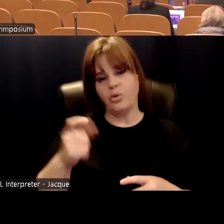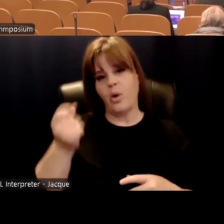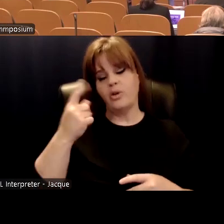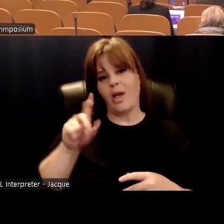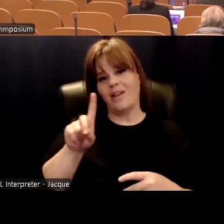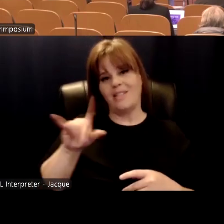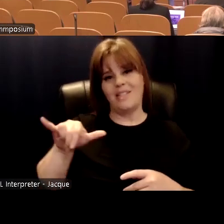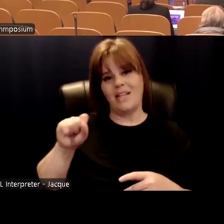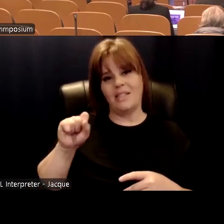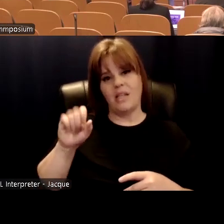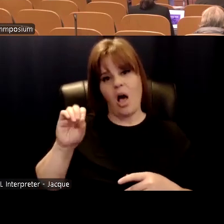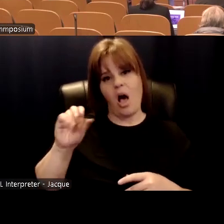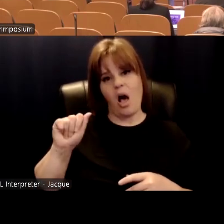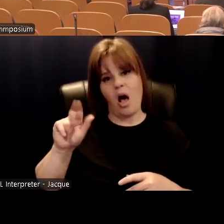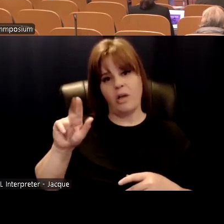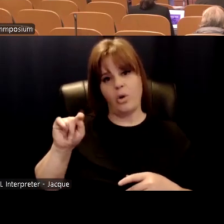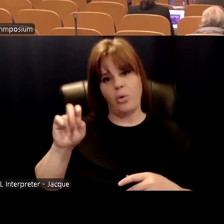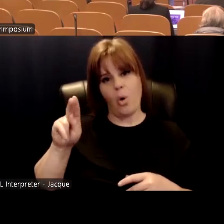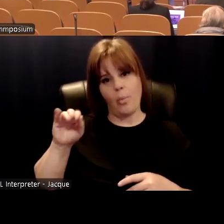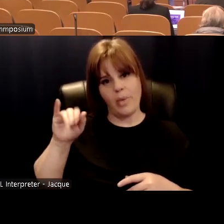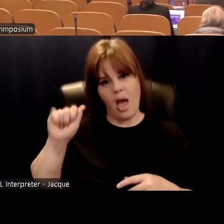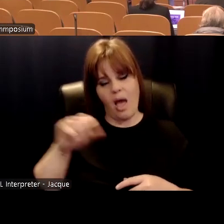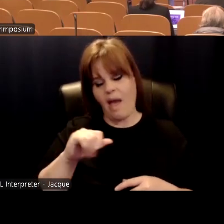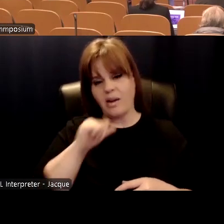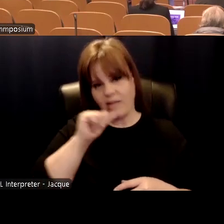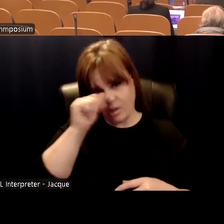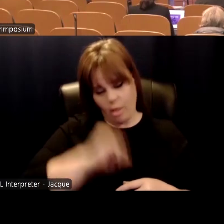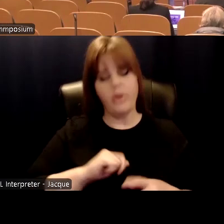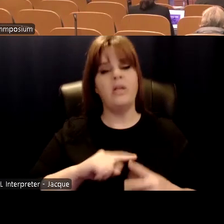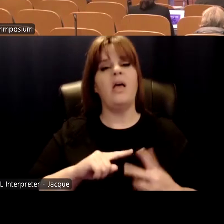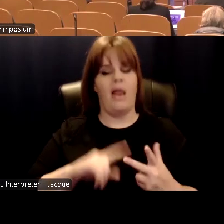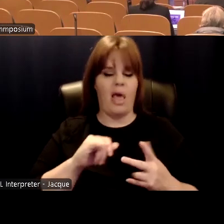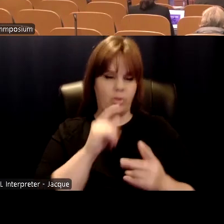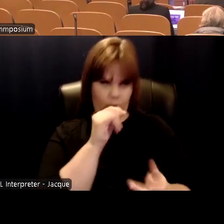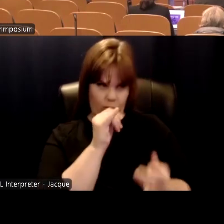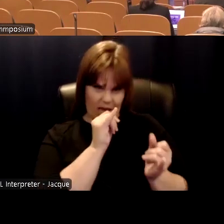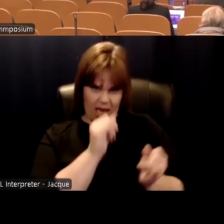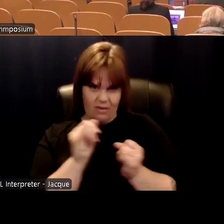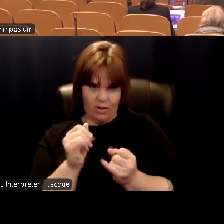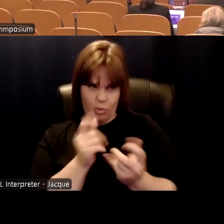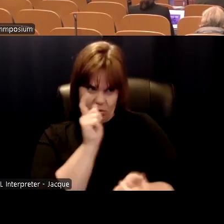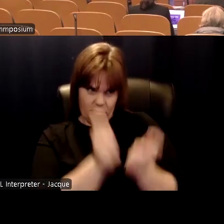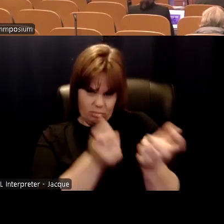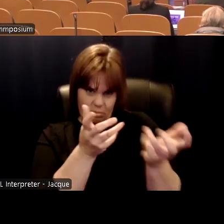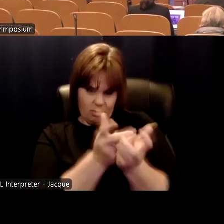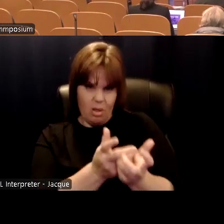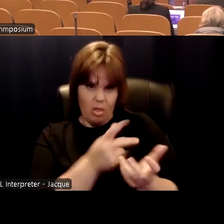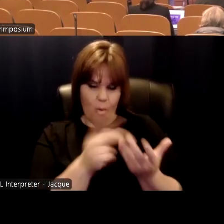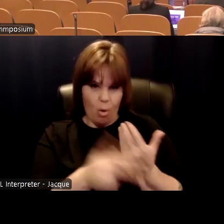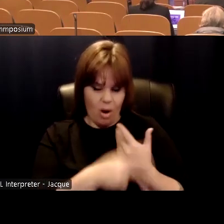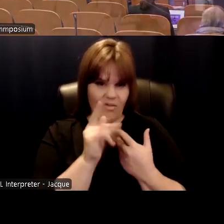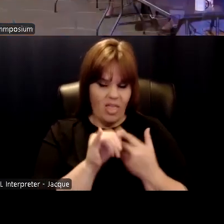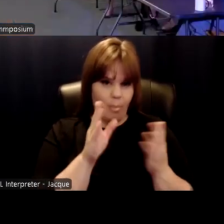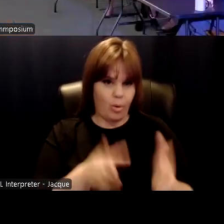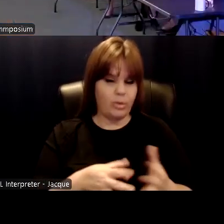and orthostatic intolerance, and has to really individualize that program for that individual